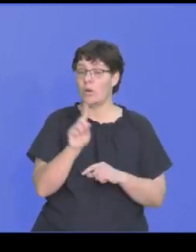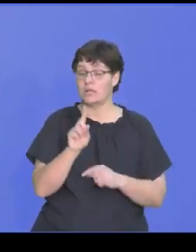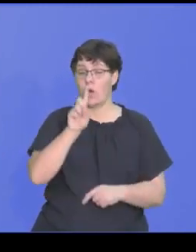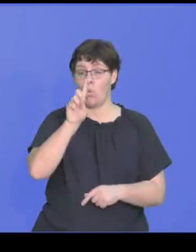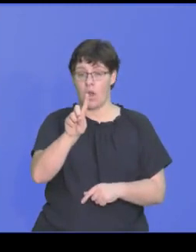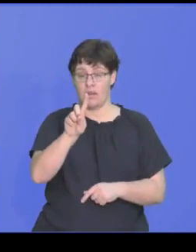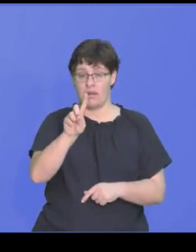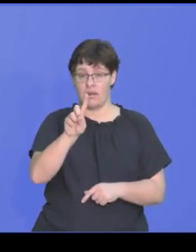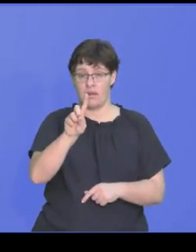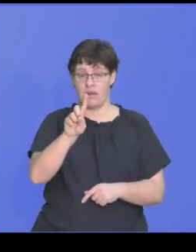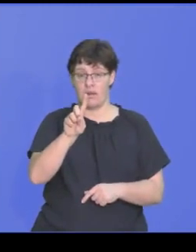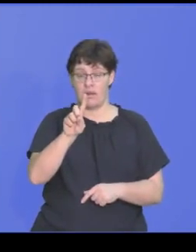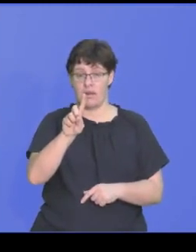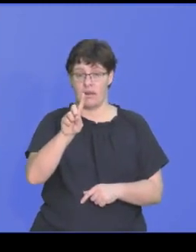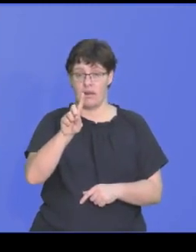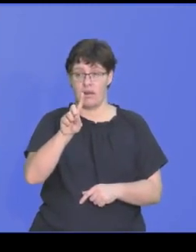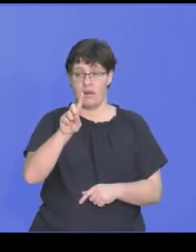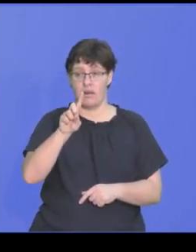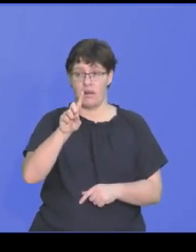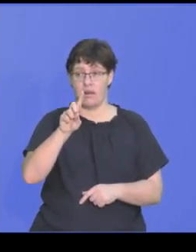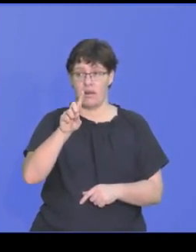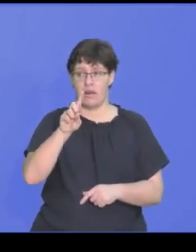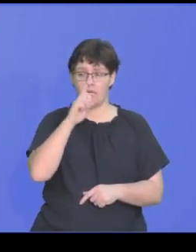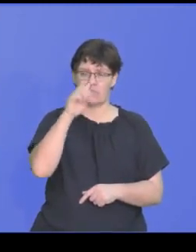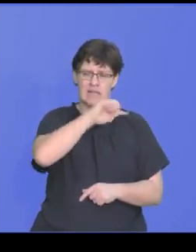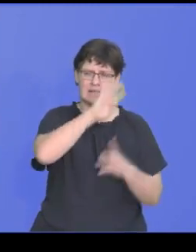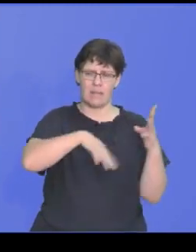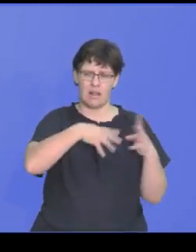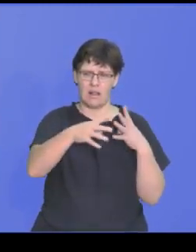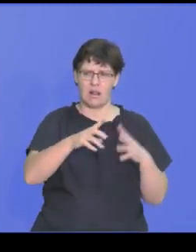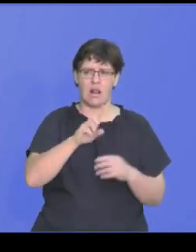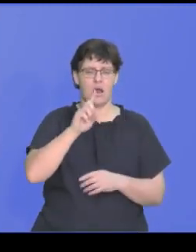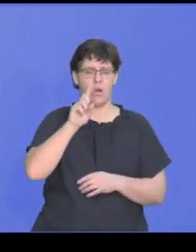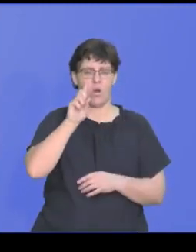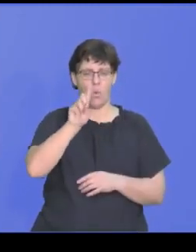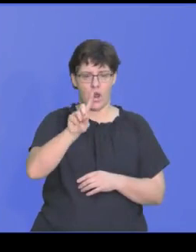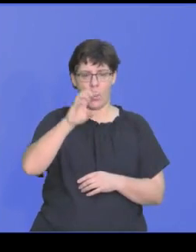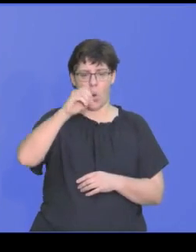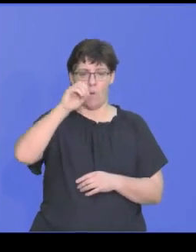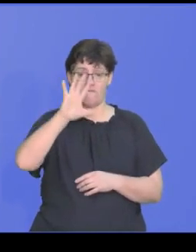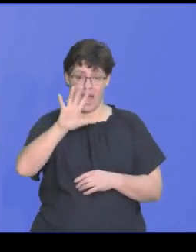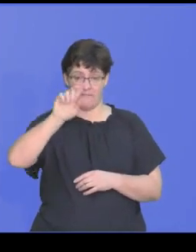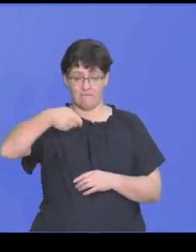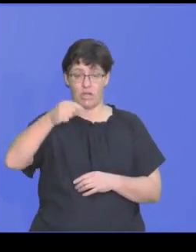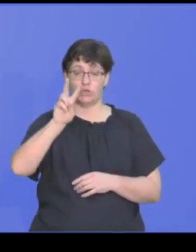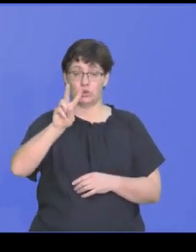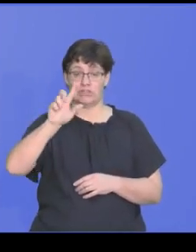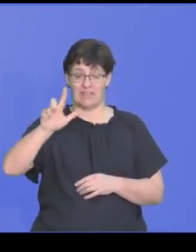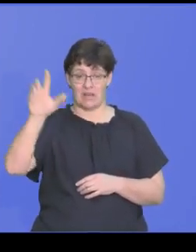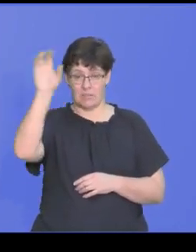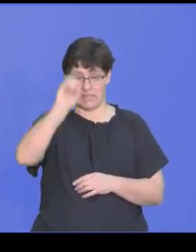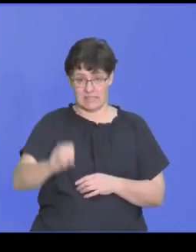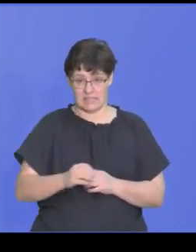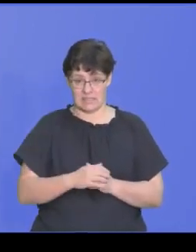amount of 100 and, let's go back to our table, it was 105